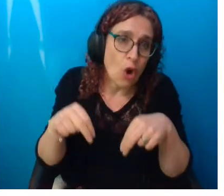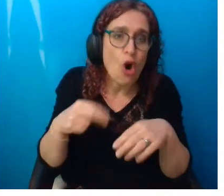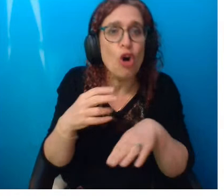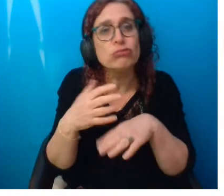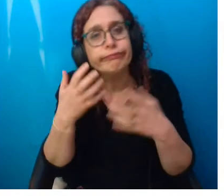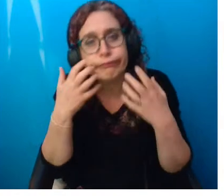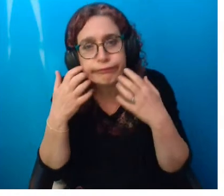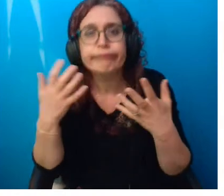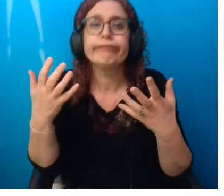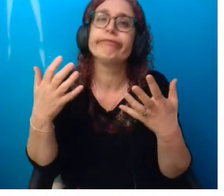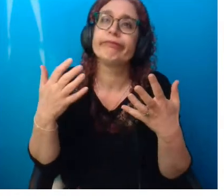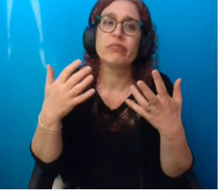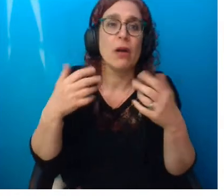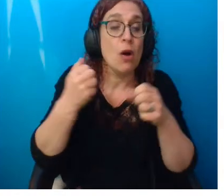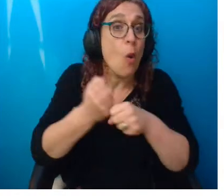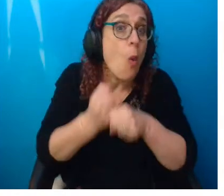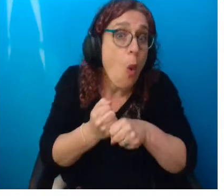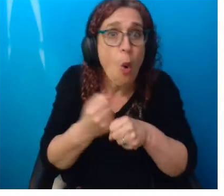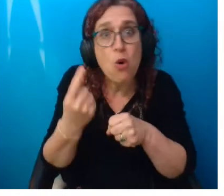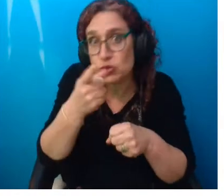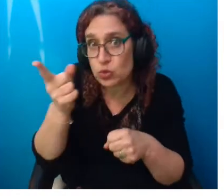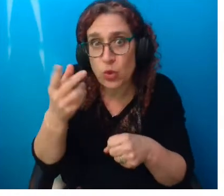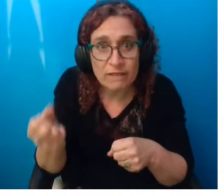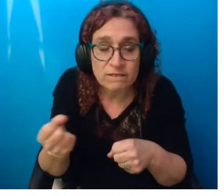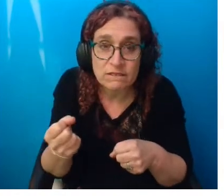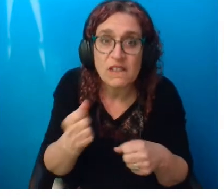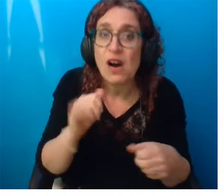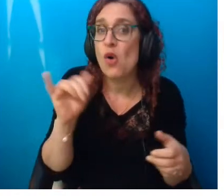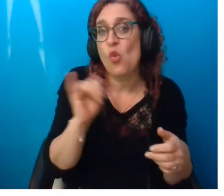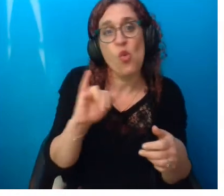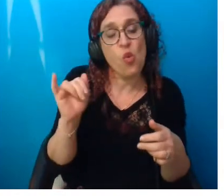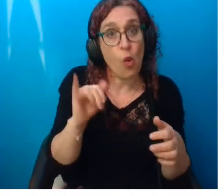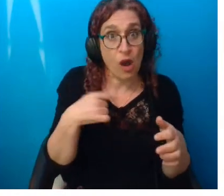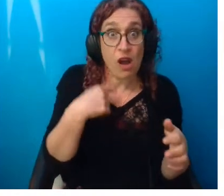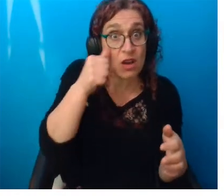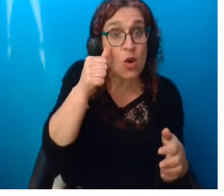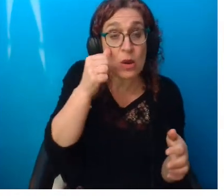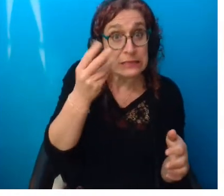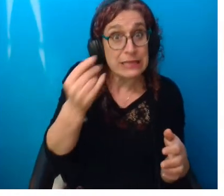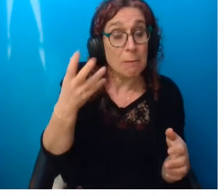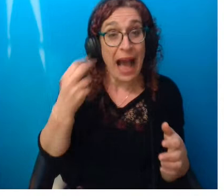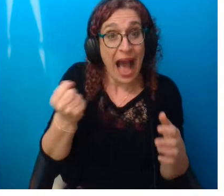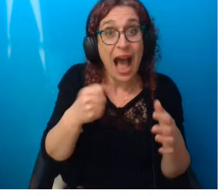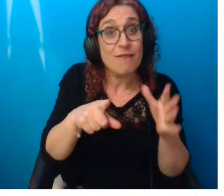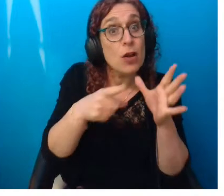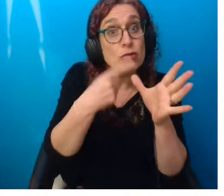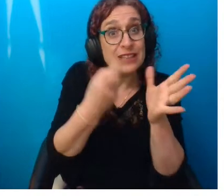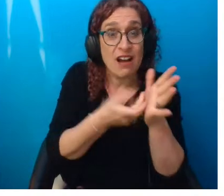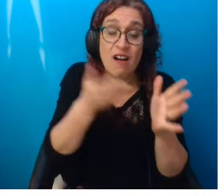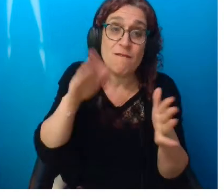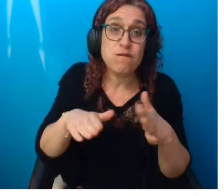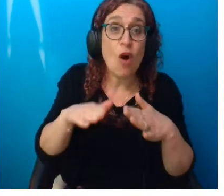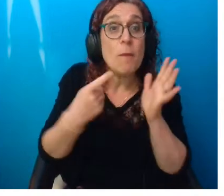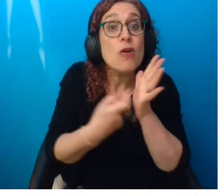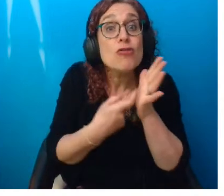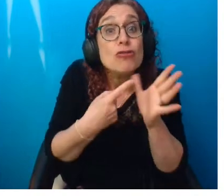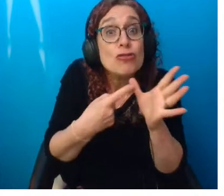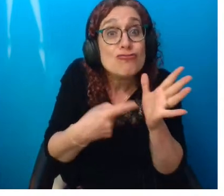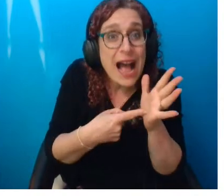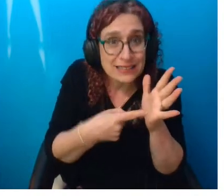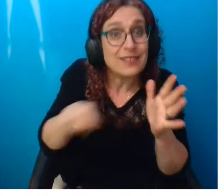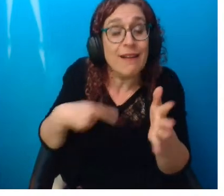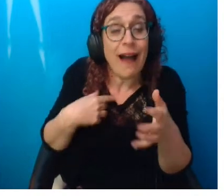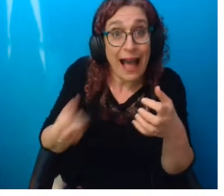horse, and other pets. I mean, I've seen people who had an allergic rhinitis driven by rats, which they had as pets at